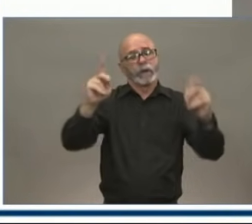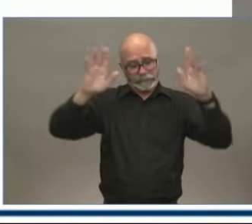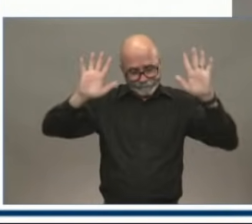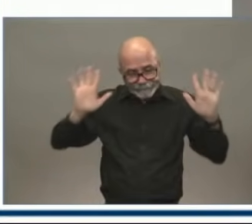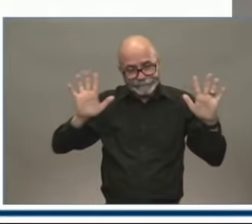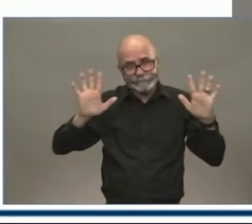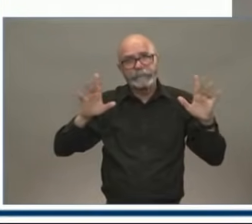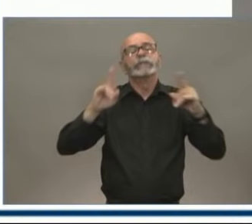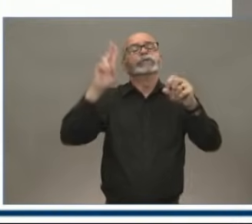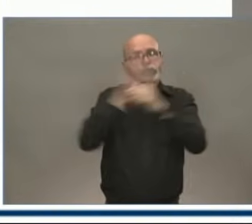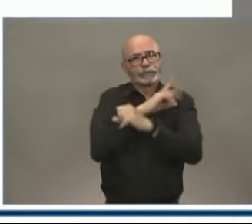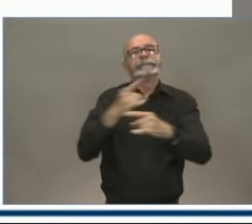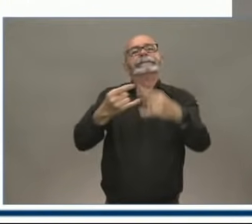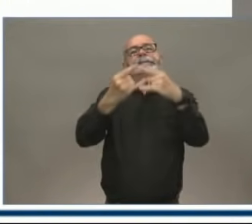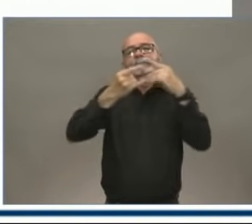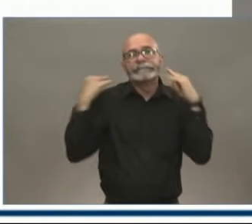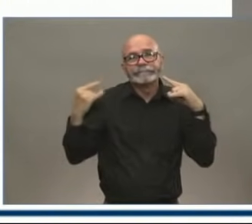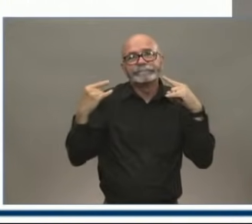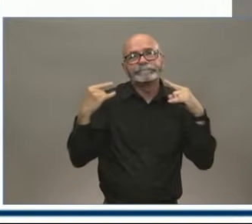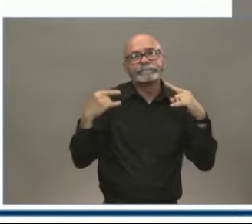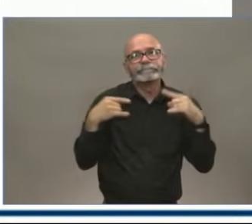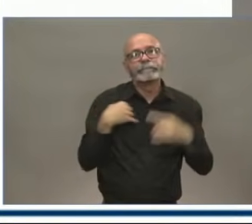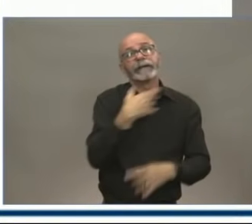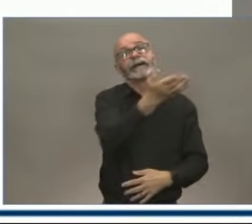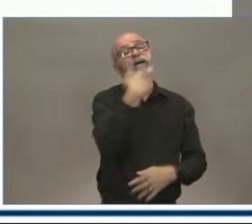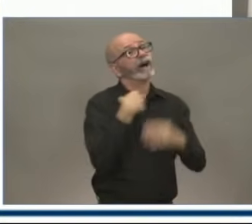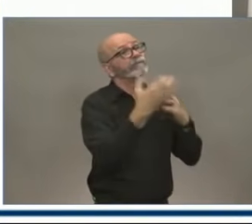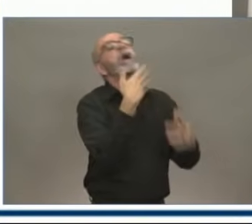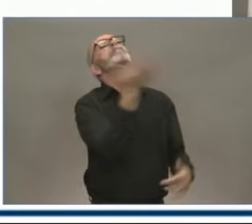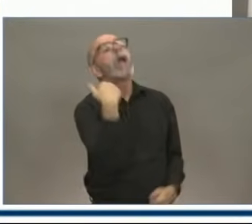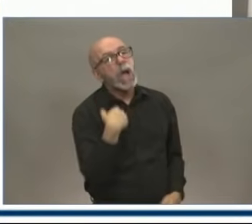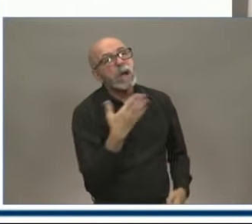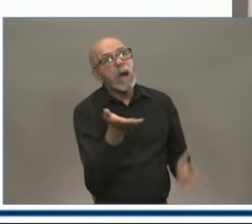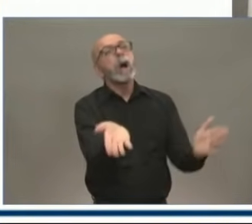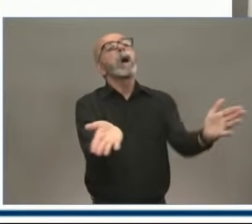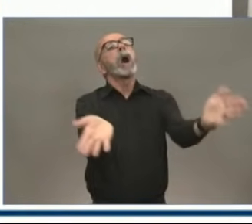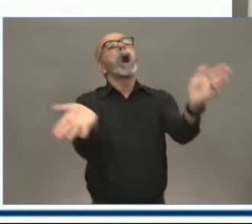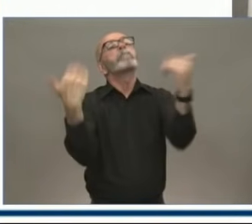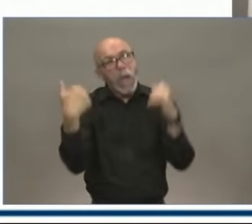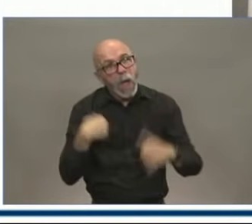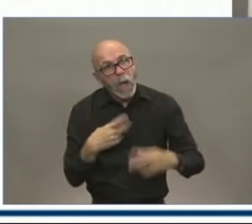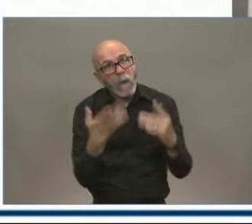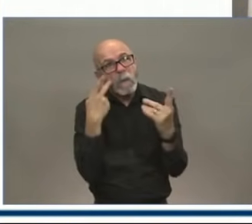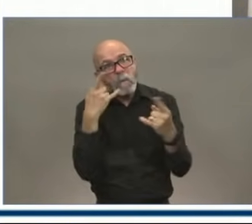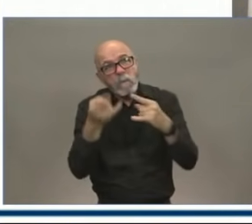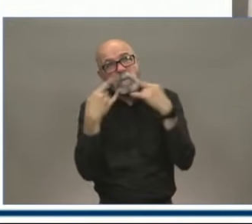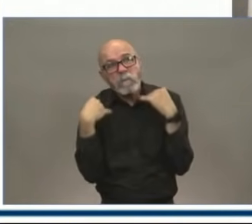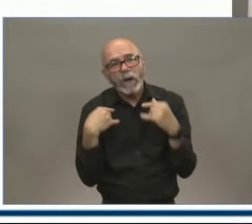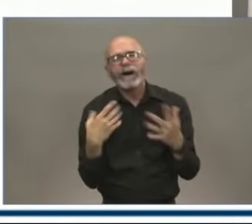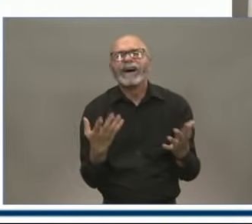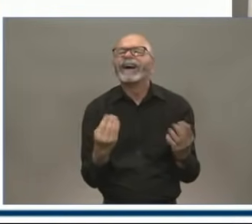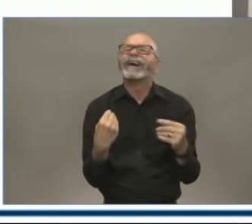rely on government to have to police this. Come on. Next question will go to Stuart Peddle with the Herald.